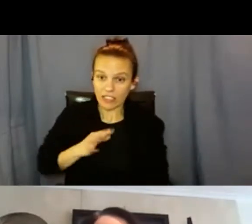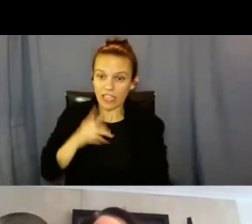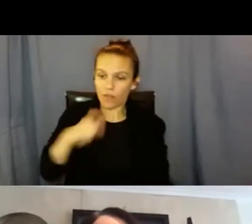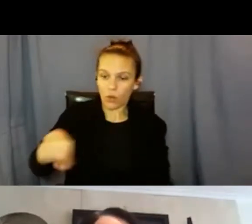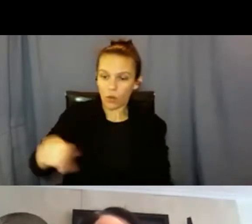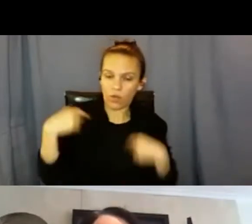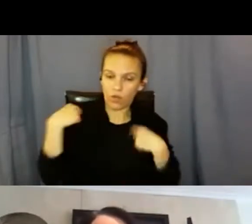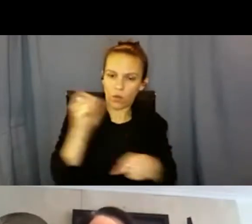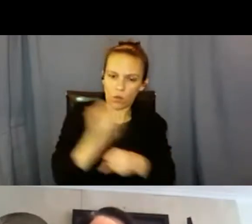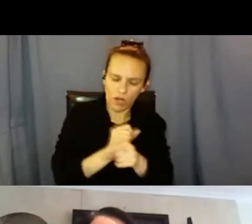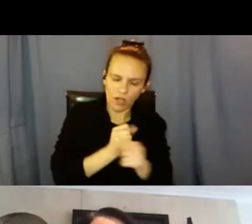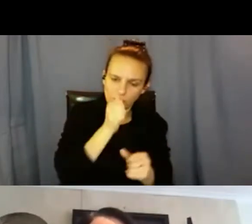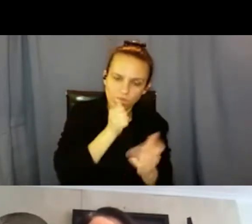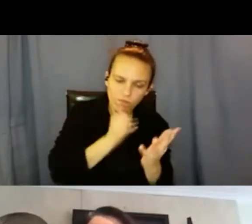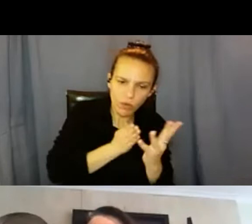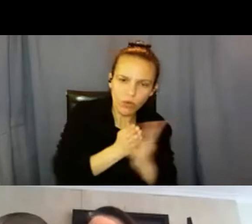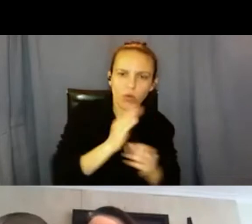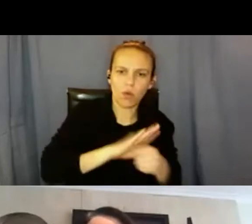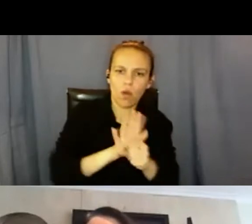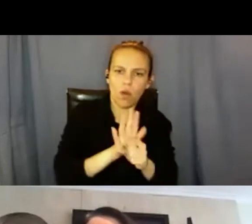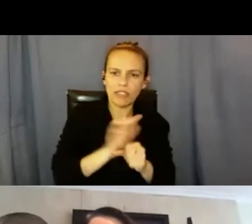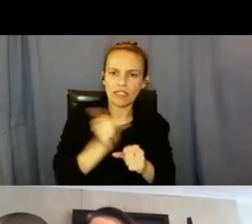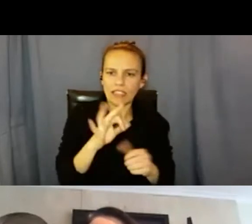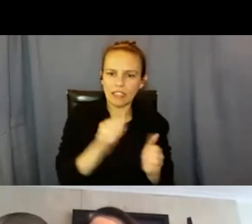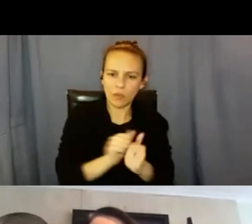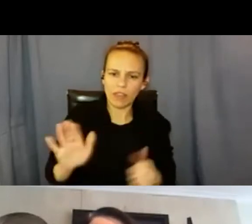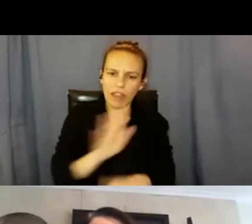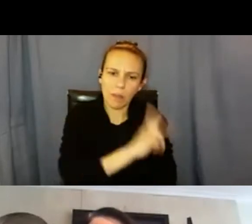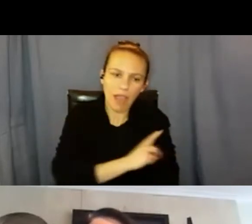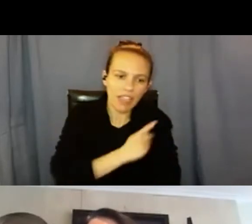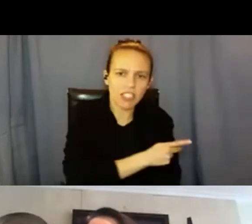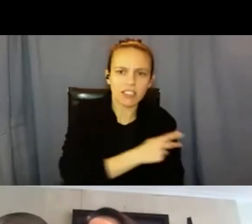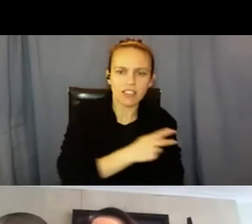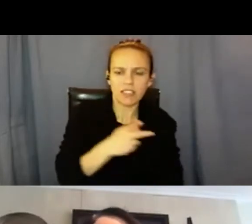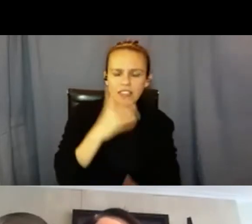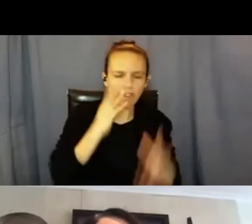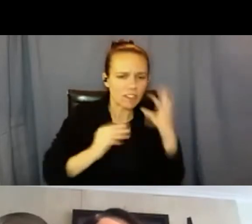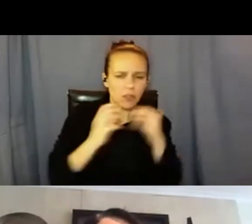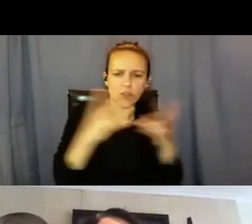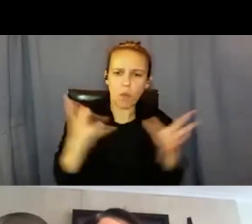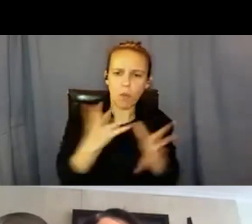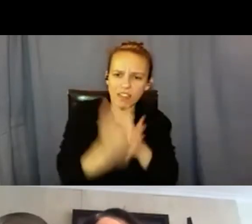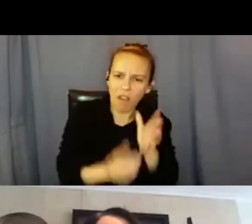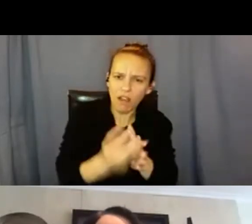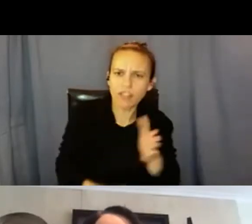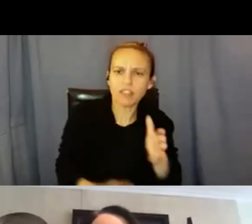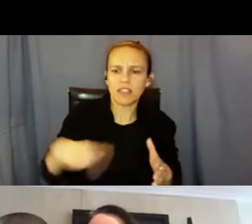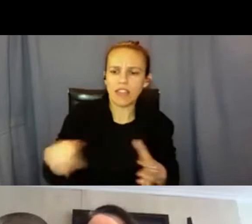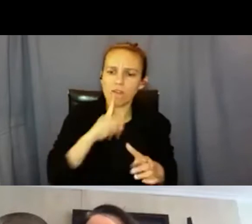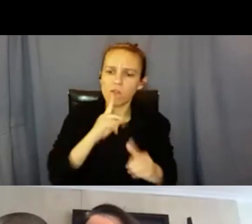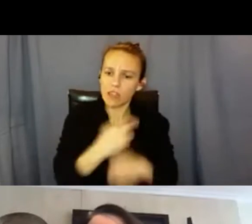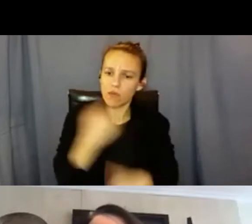through COVID-19 with their patients with unbelievable loss. They have put their lives on the line. And I think we need